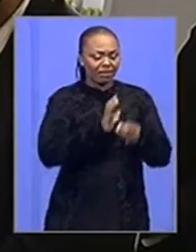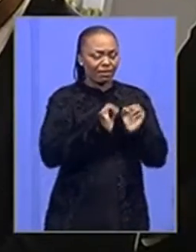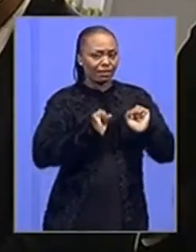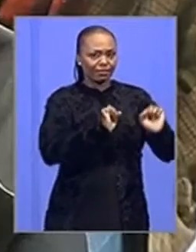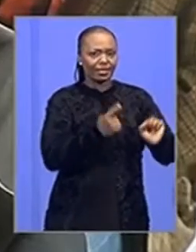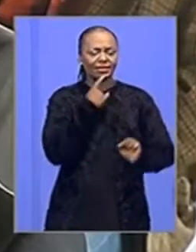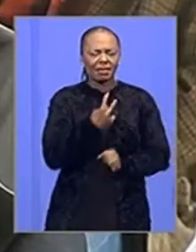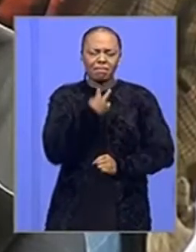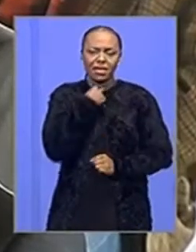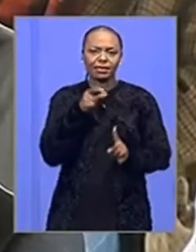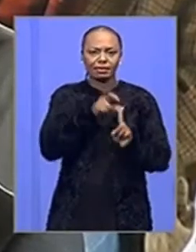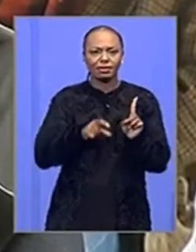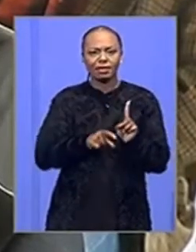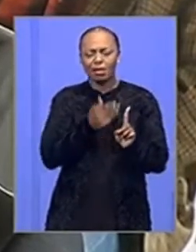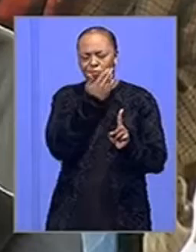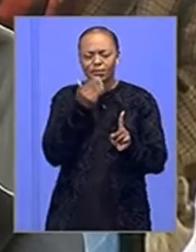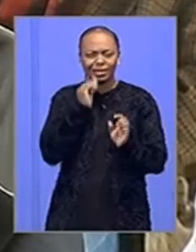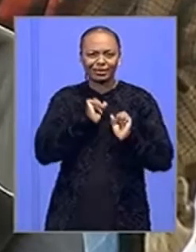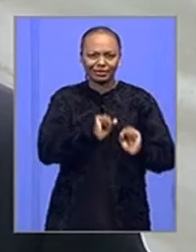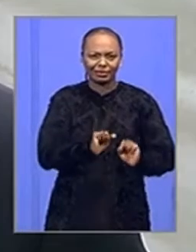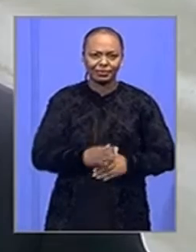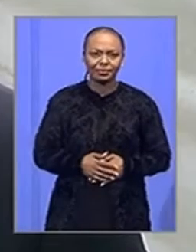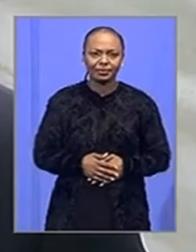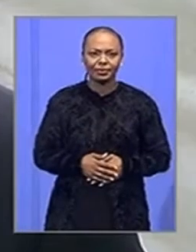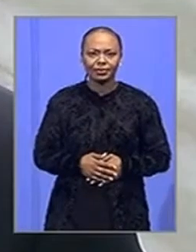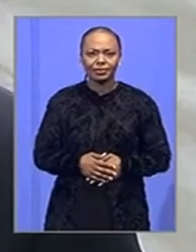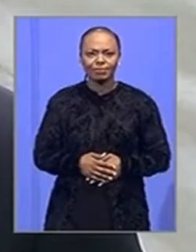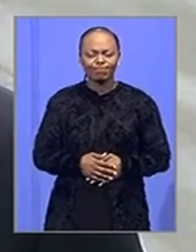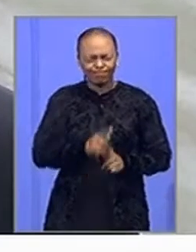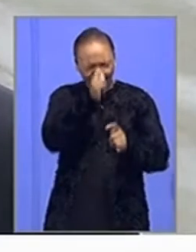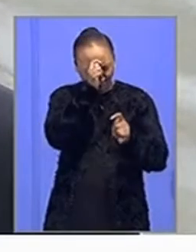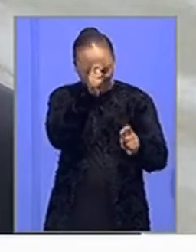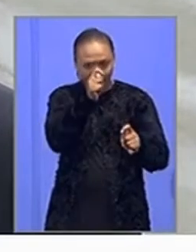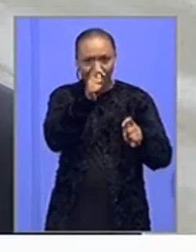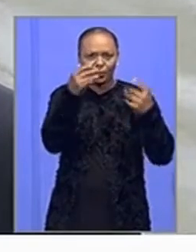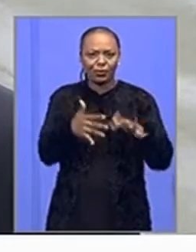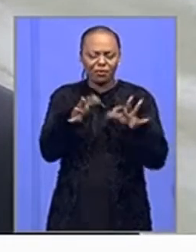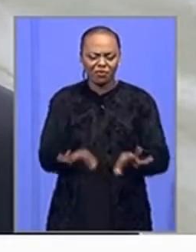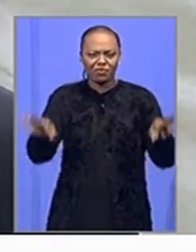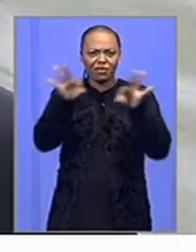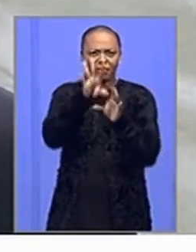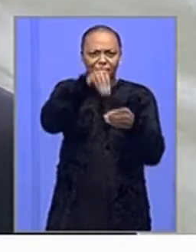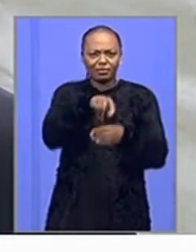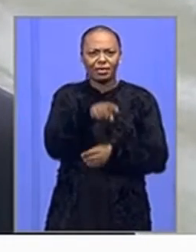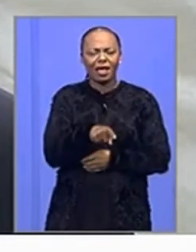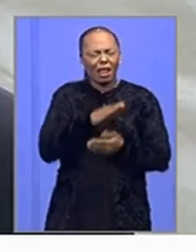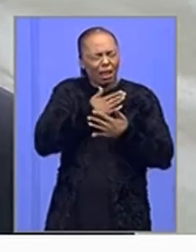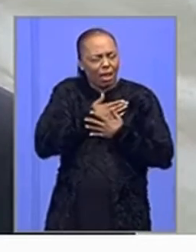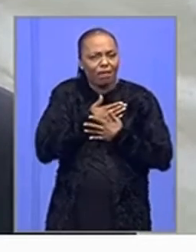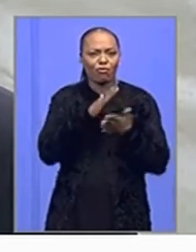tla dula ba hopola menyabuketso ya hae. Integrity was a cornerstone of his value system, loved his